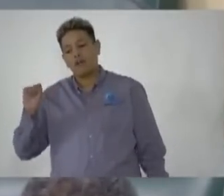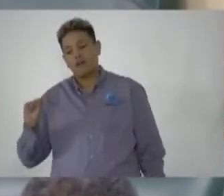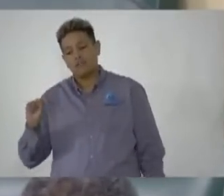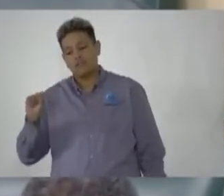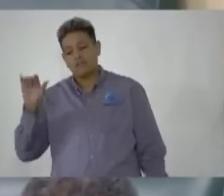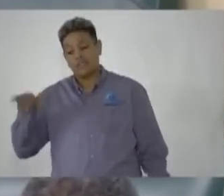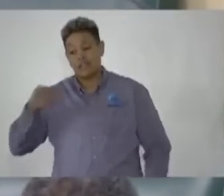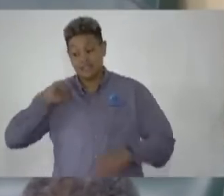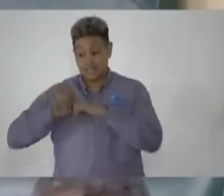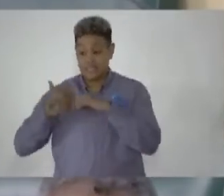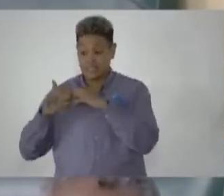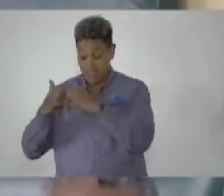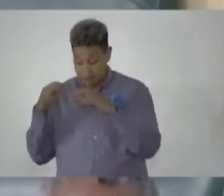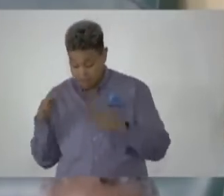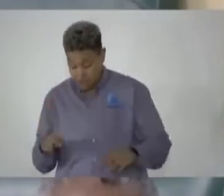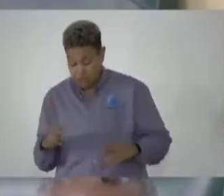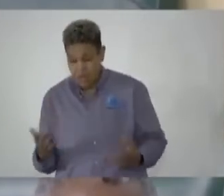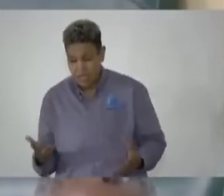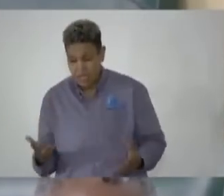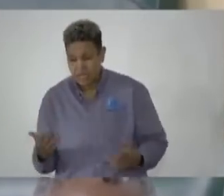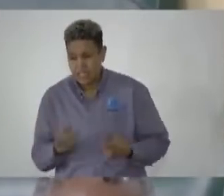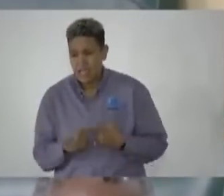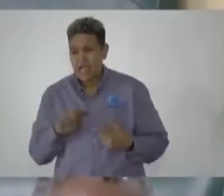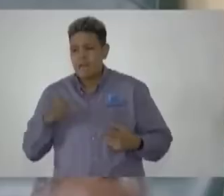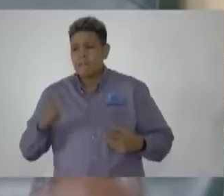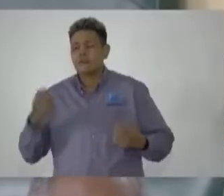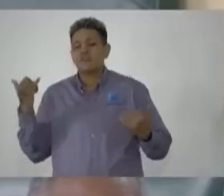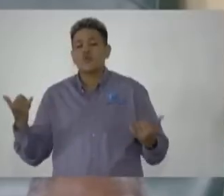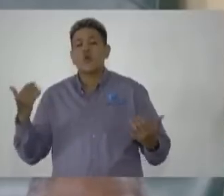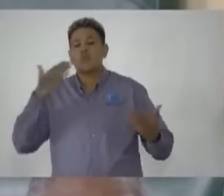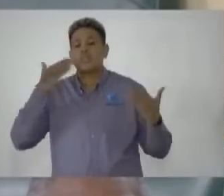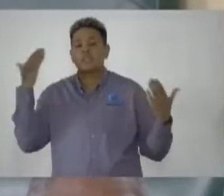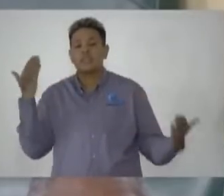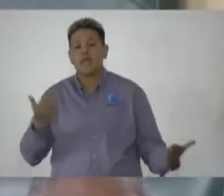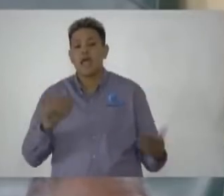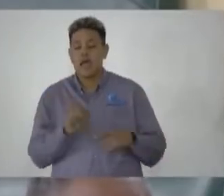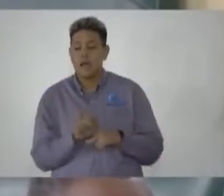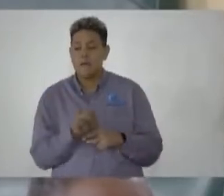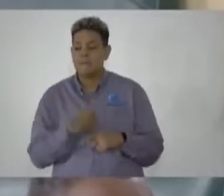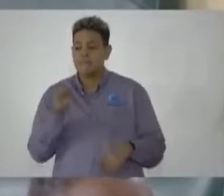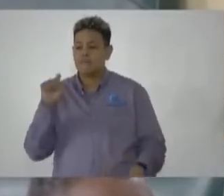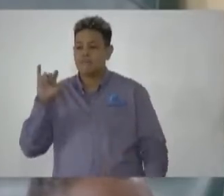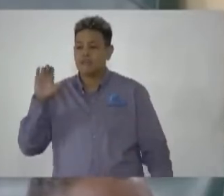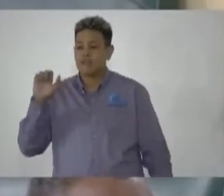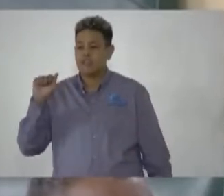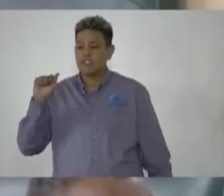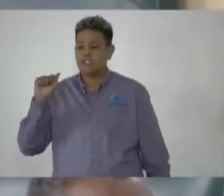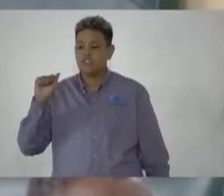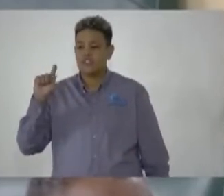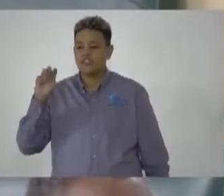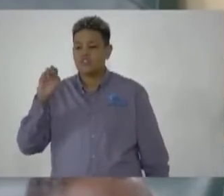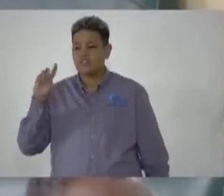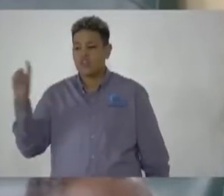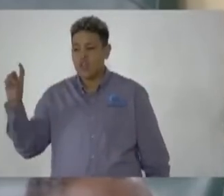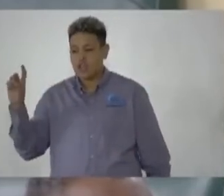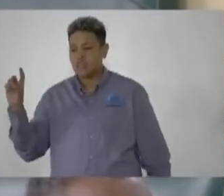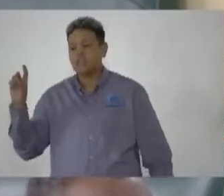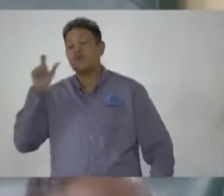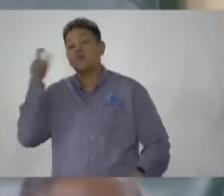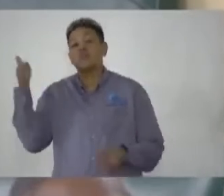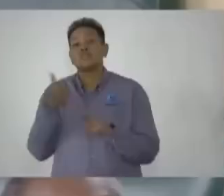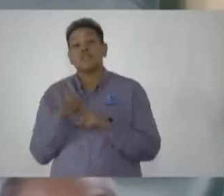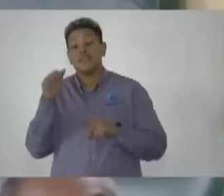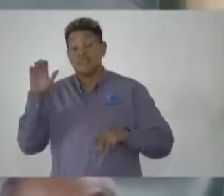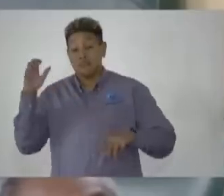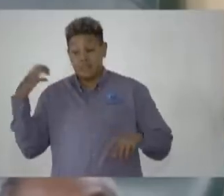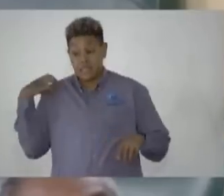That establishment, and I must now thank Alicia Todd, who is the